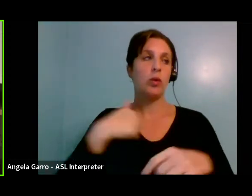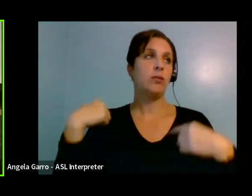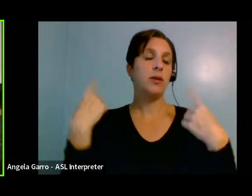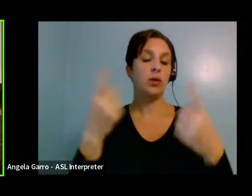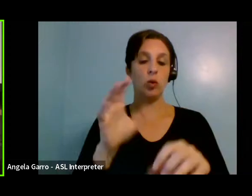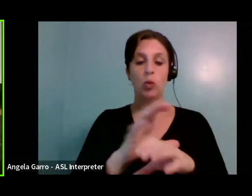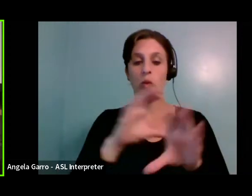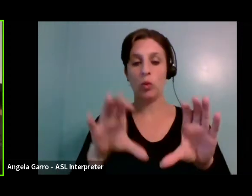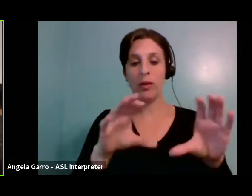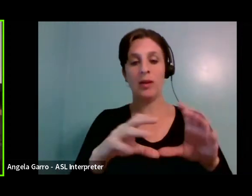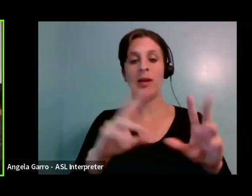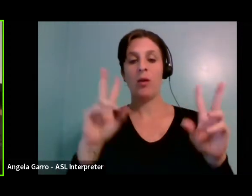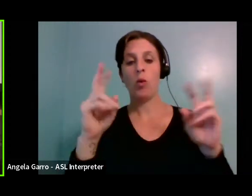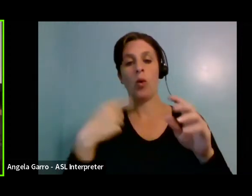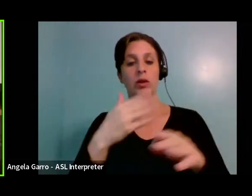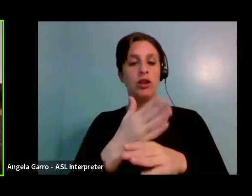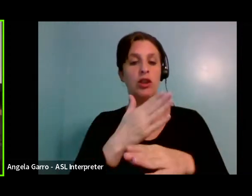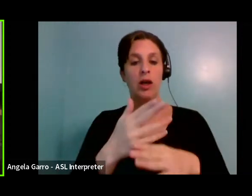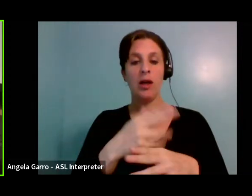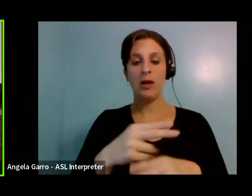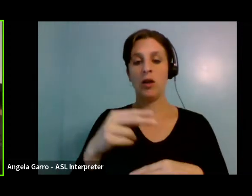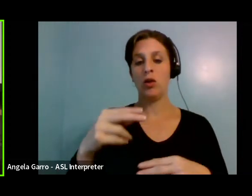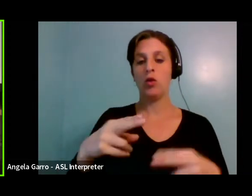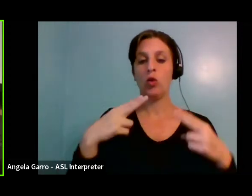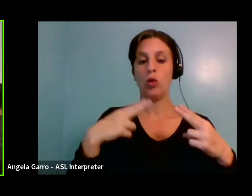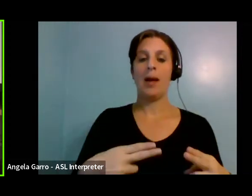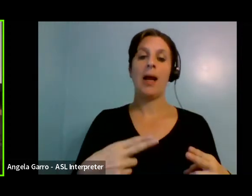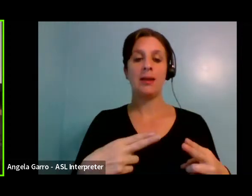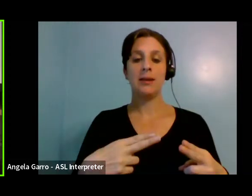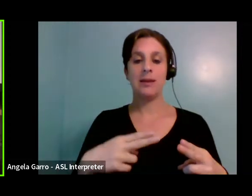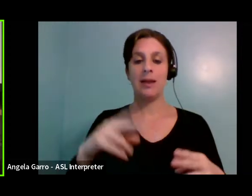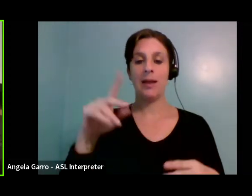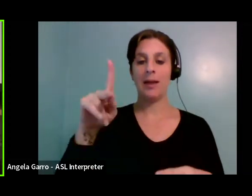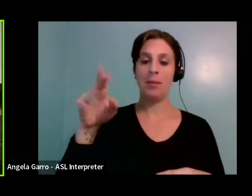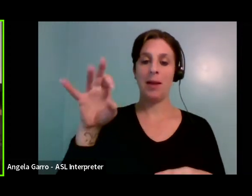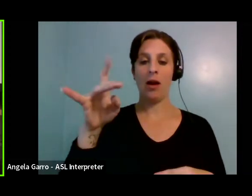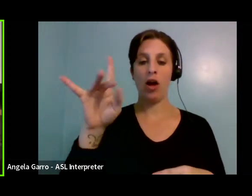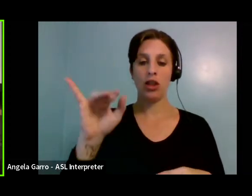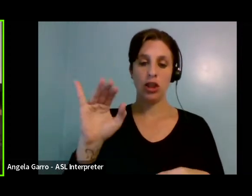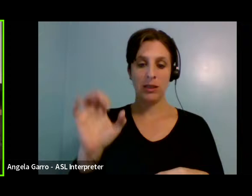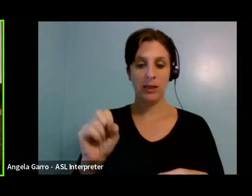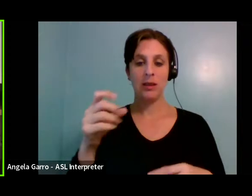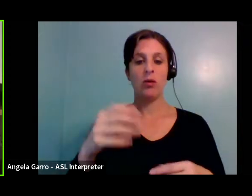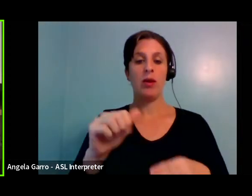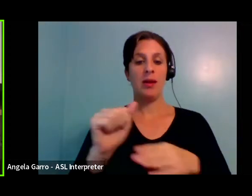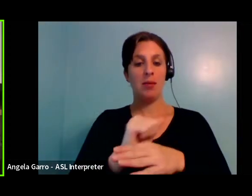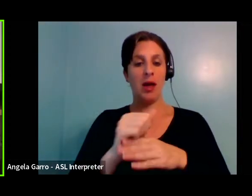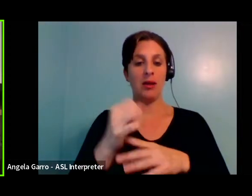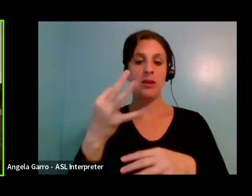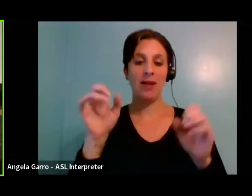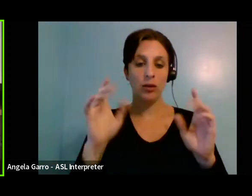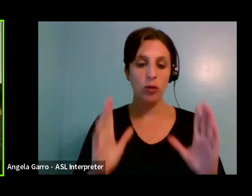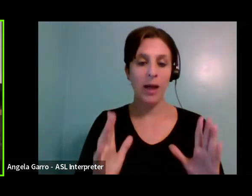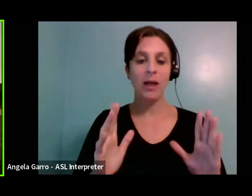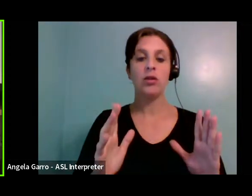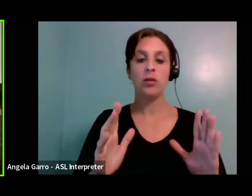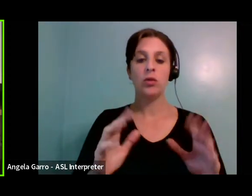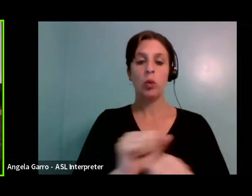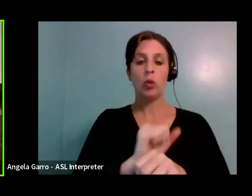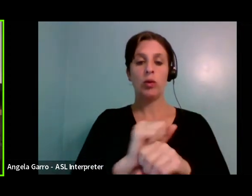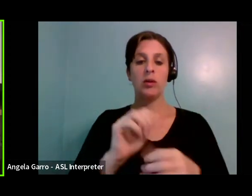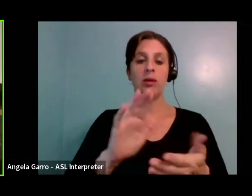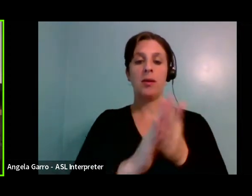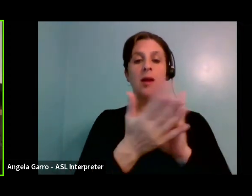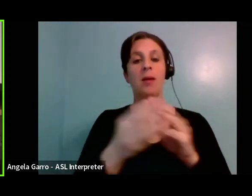that said, humanizing pedagogies are the practices of educators working to become more fully